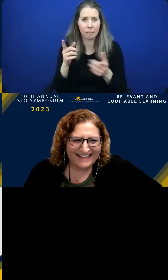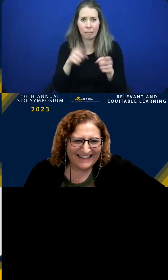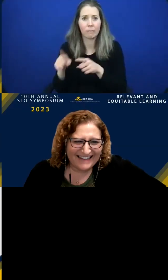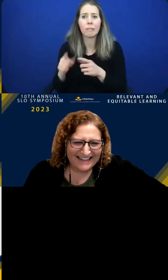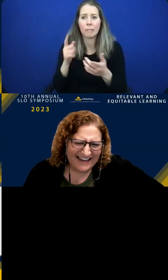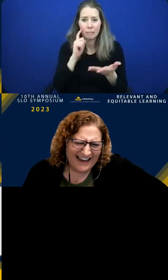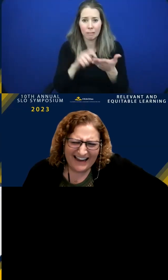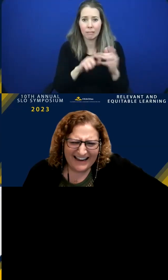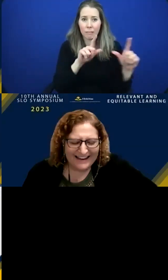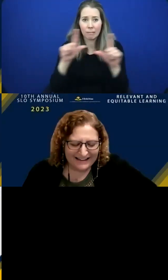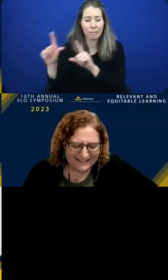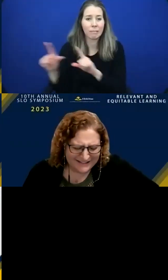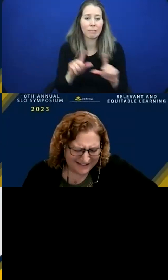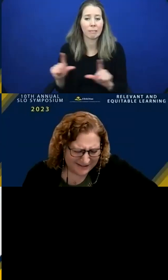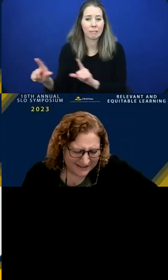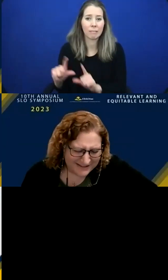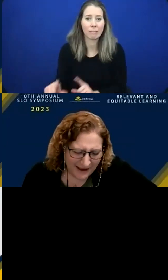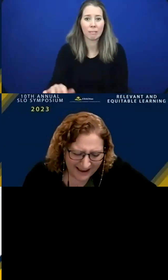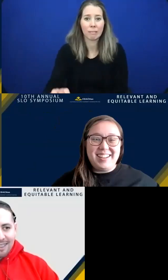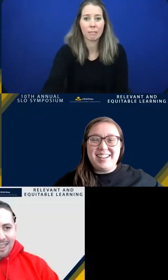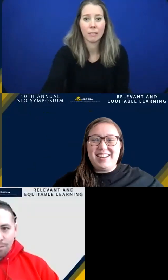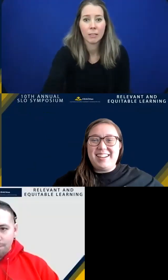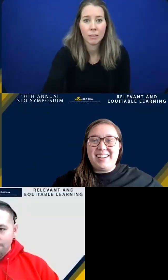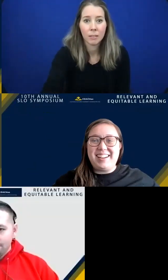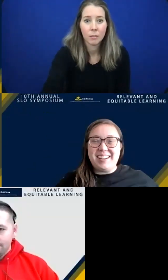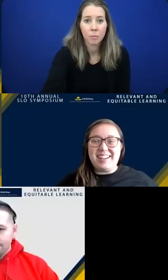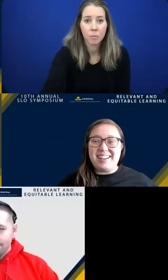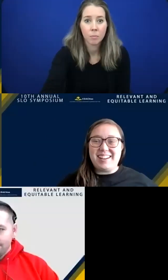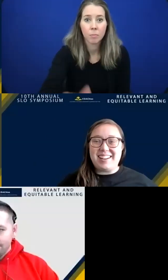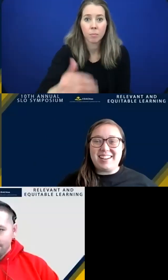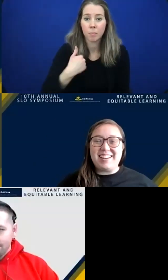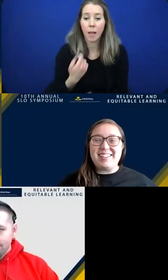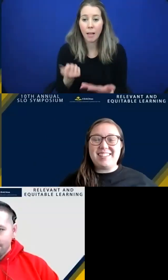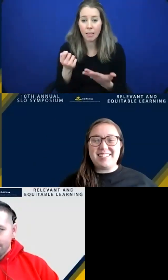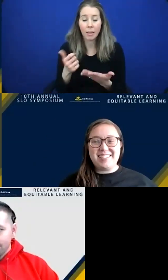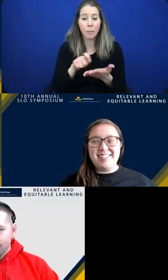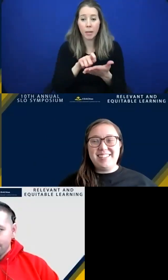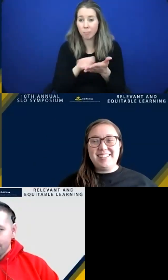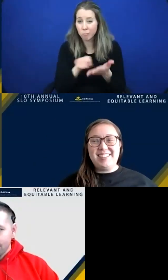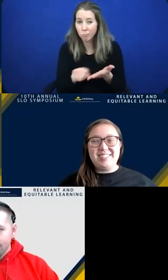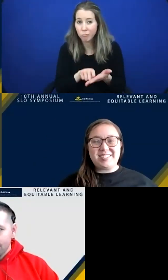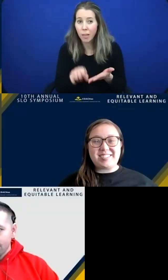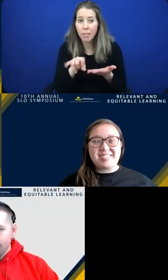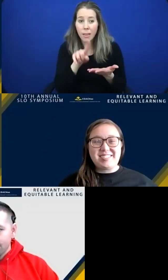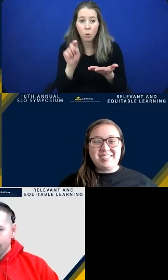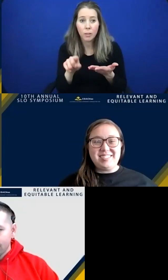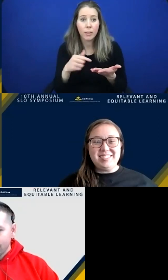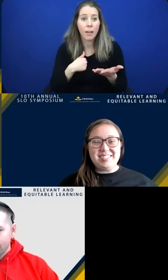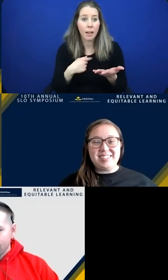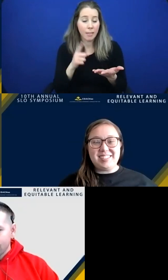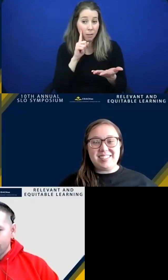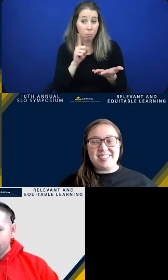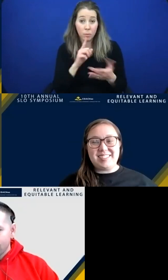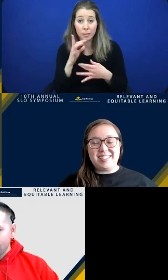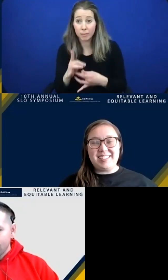back. I think. That's okay. Do you Go guys ahead. want me to jump? I had just a little bit written down. I mean, this question was, I found it very interesting because I